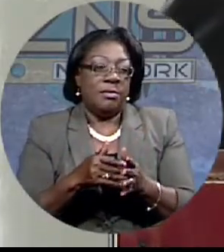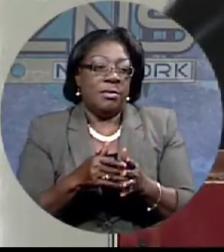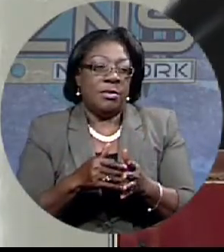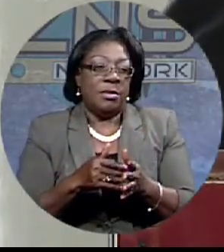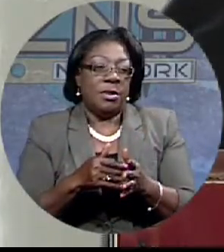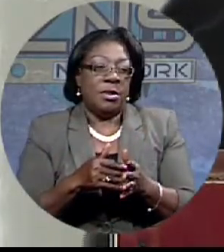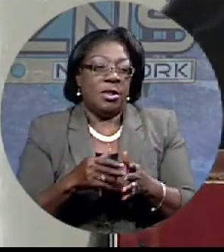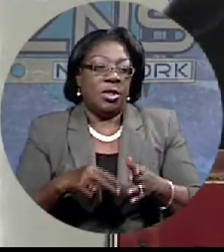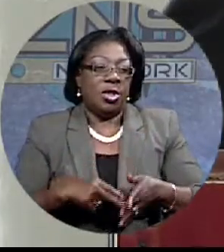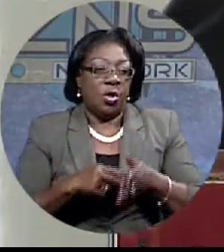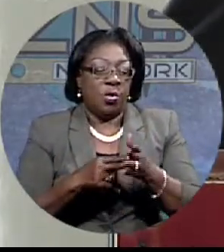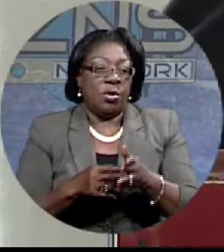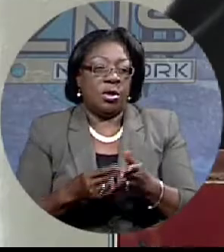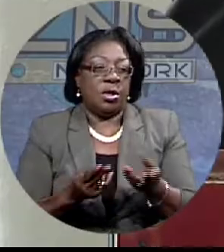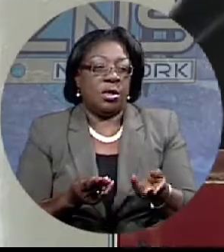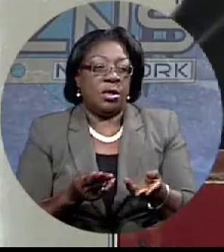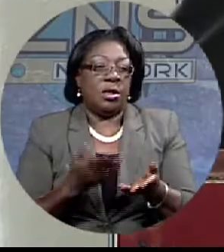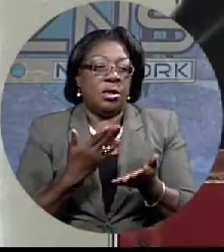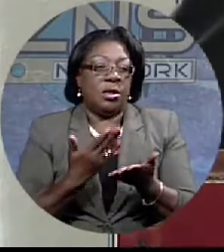happening.